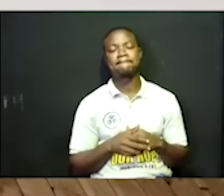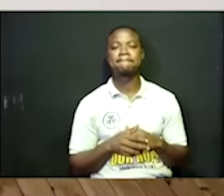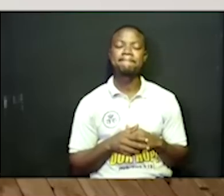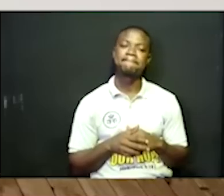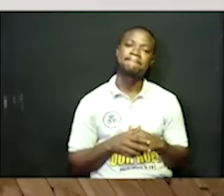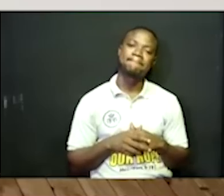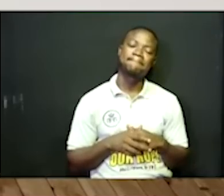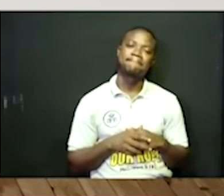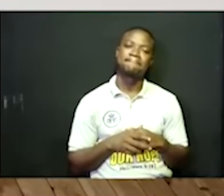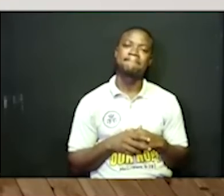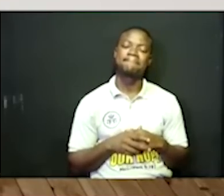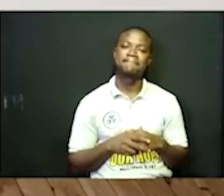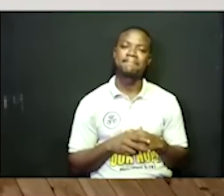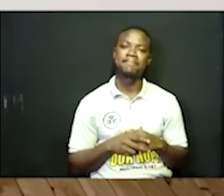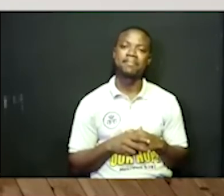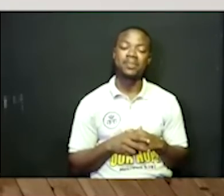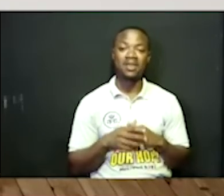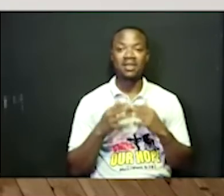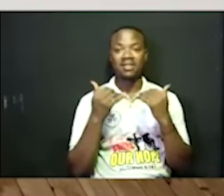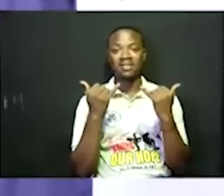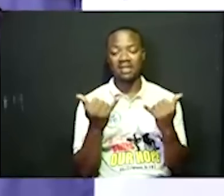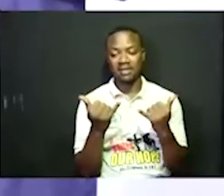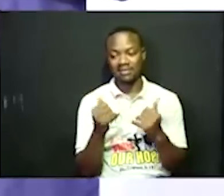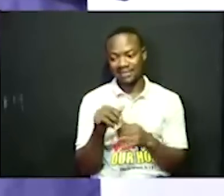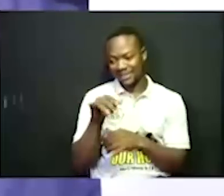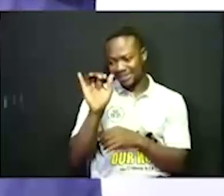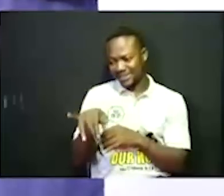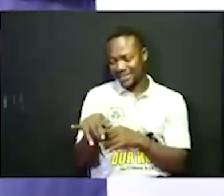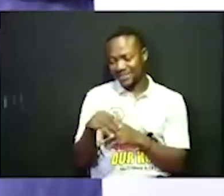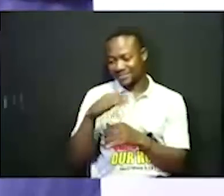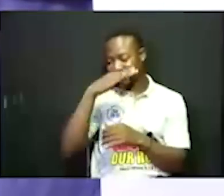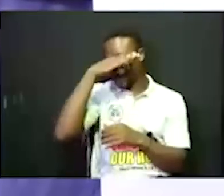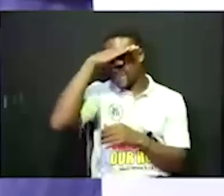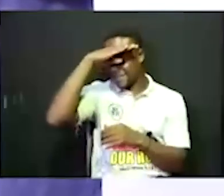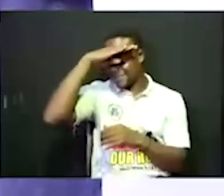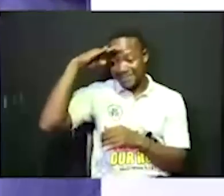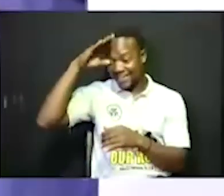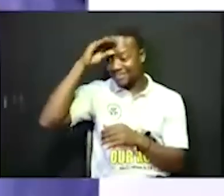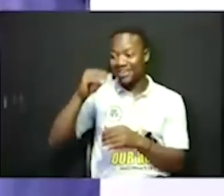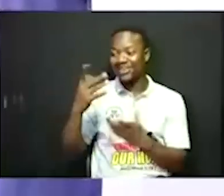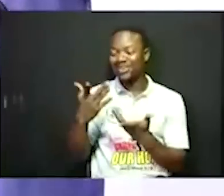offense. Now, this is not the black man's problem. It is a general problem.